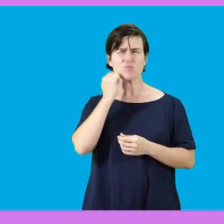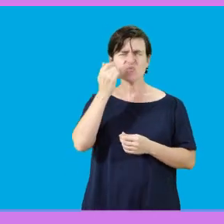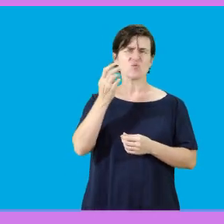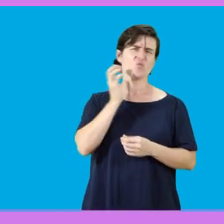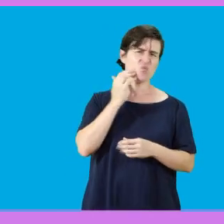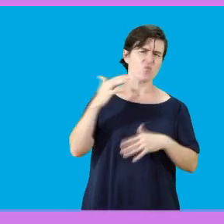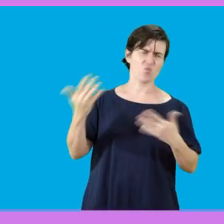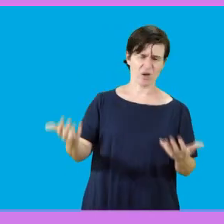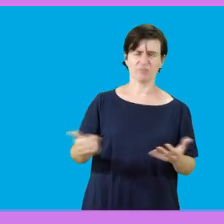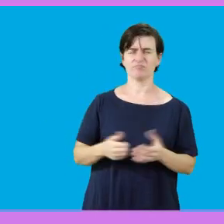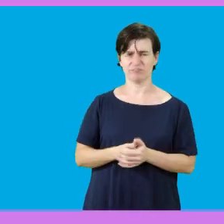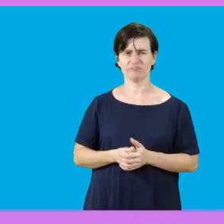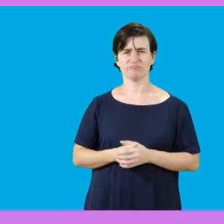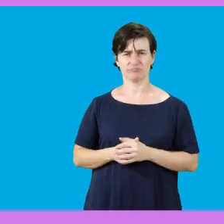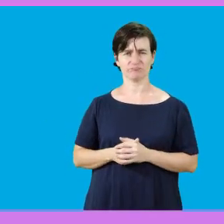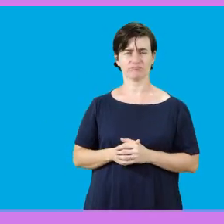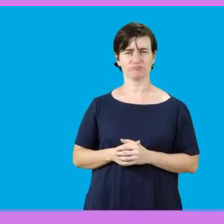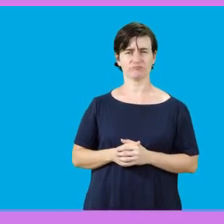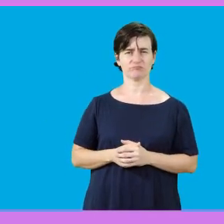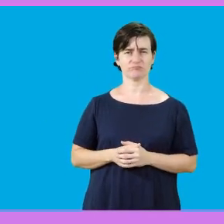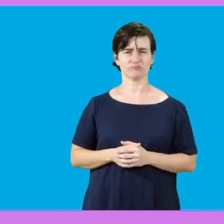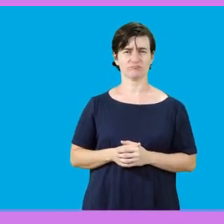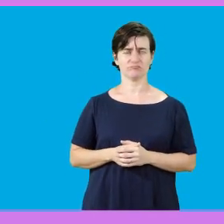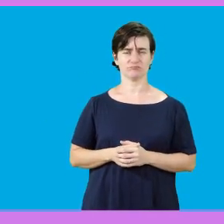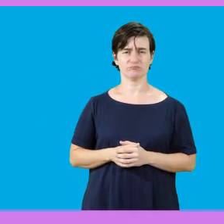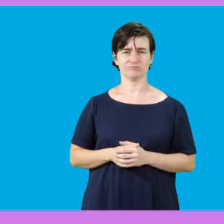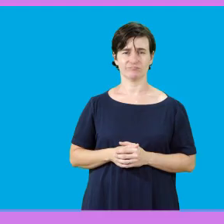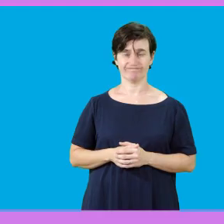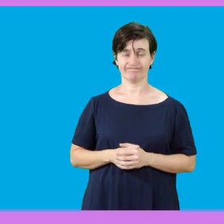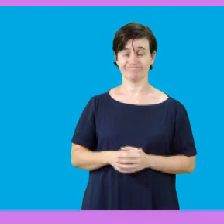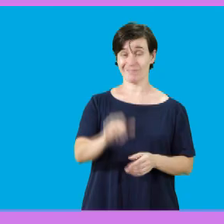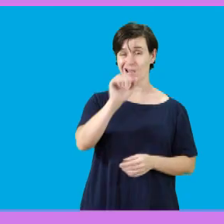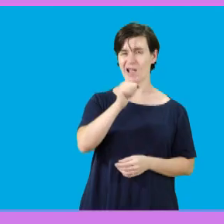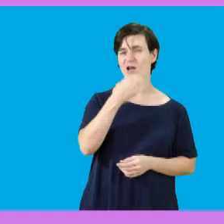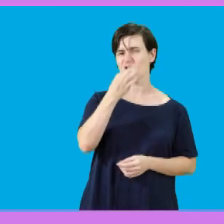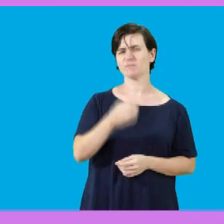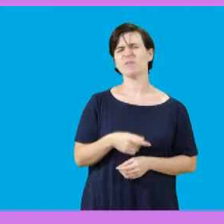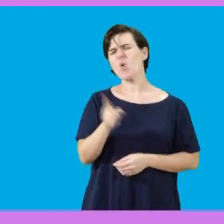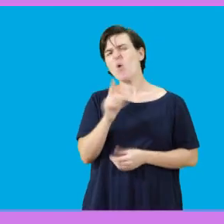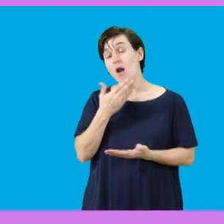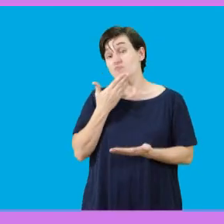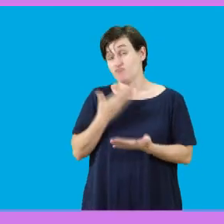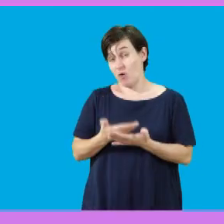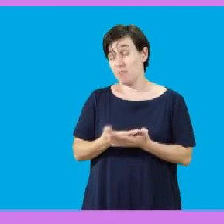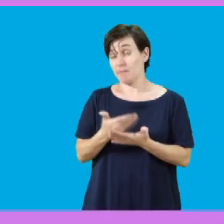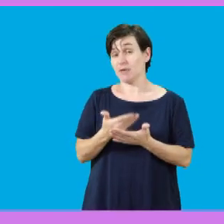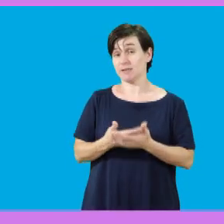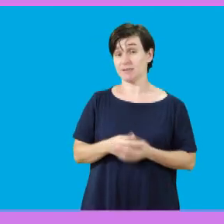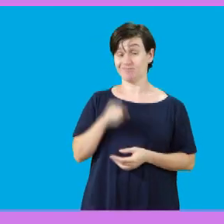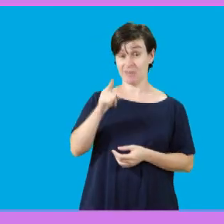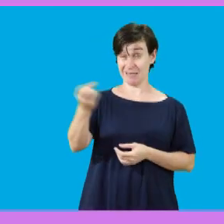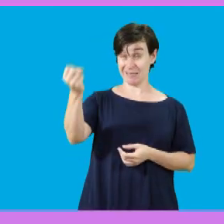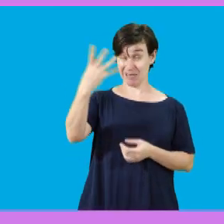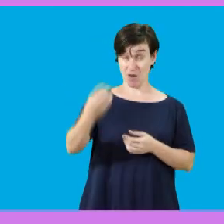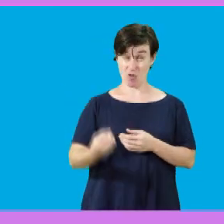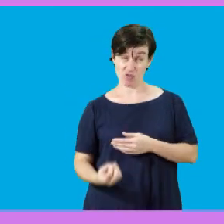the sun rise and when will it set, and the moon rise and the moon set as well. Then question A says, what is the probability